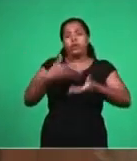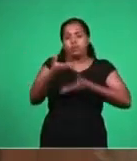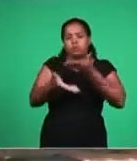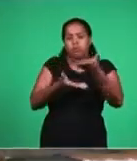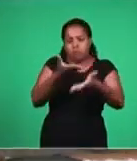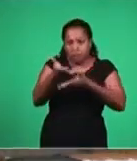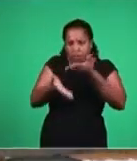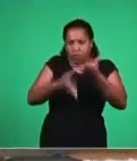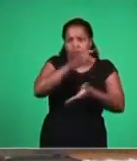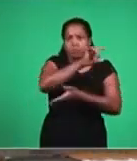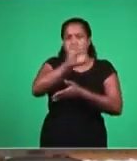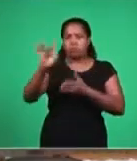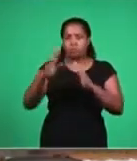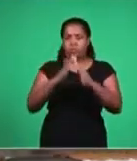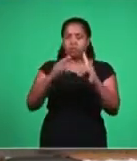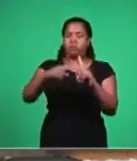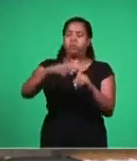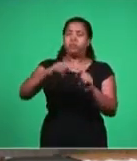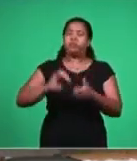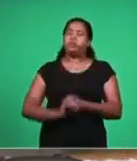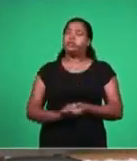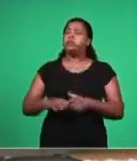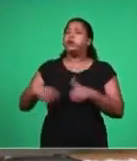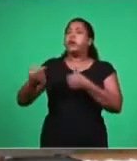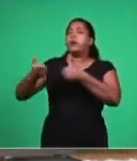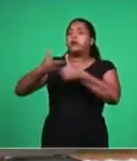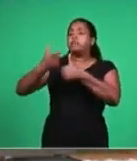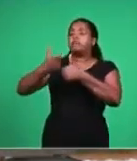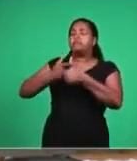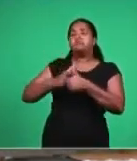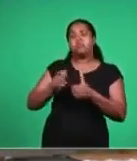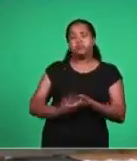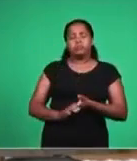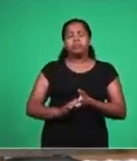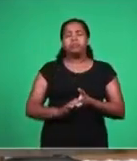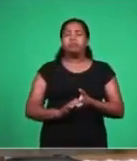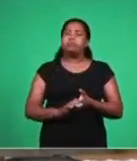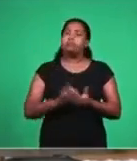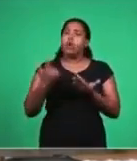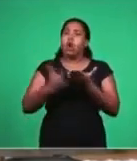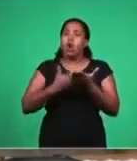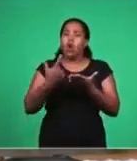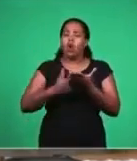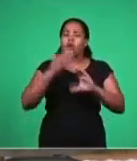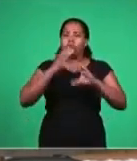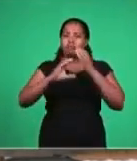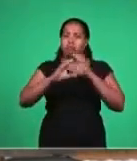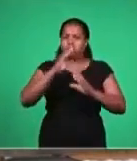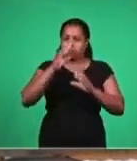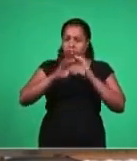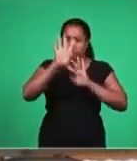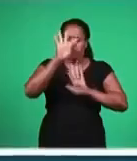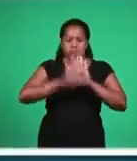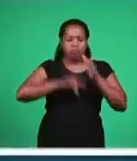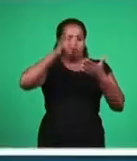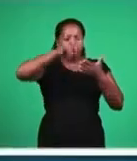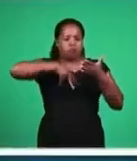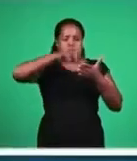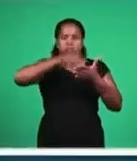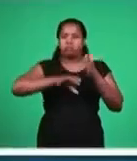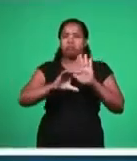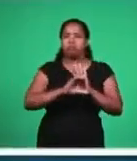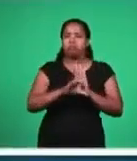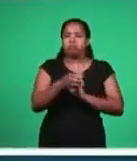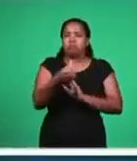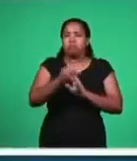and so that the brethren can talk about. So the first question is, reading the text of Song of Solomon,